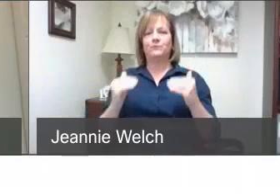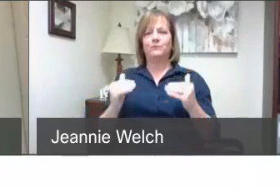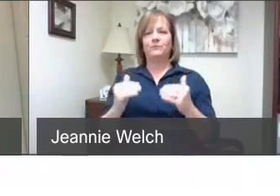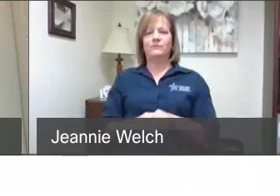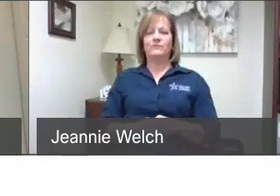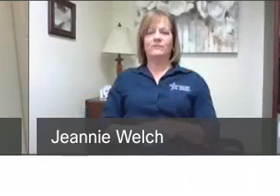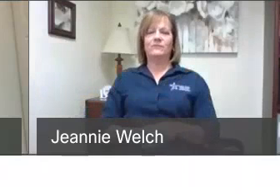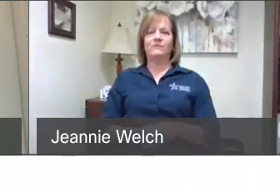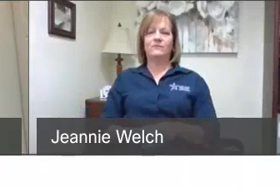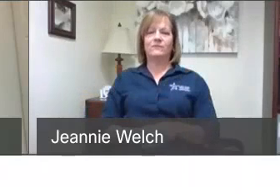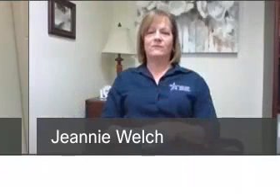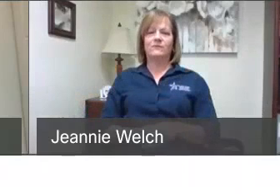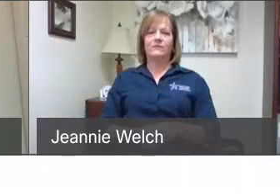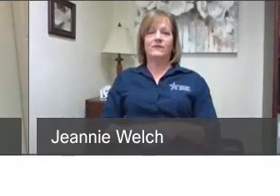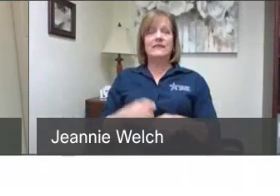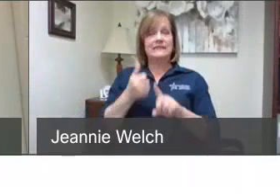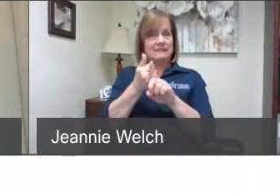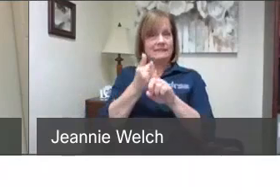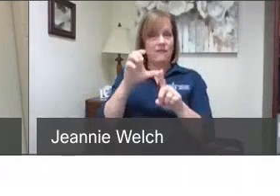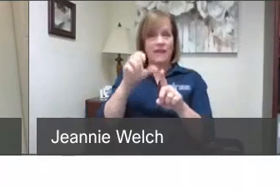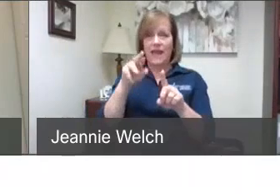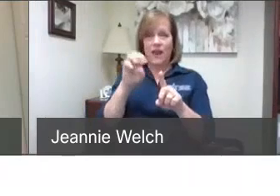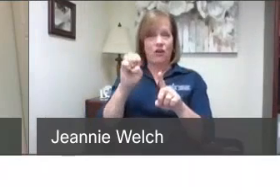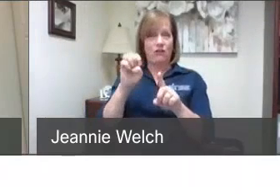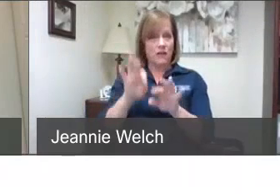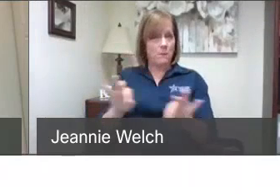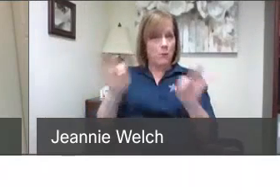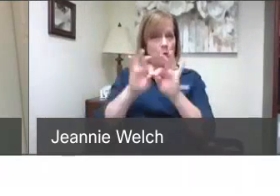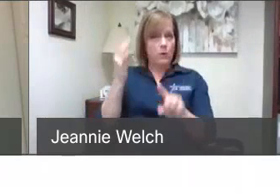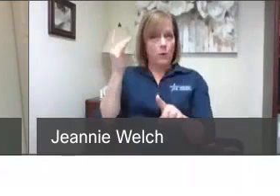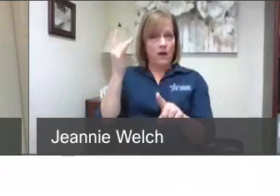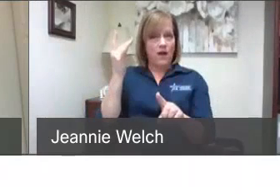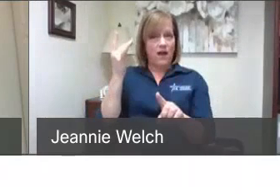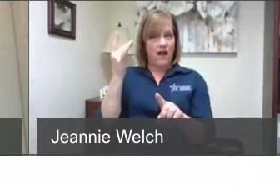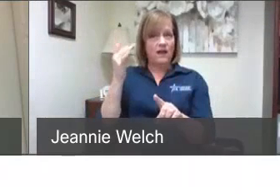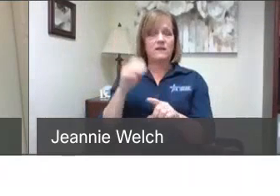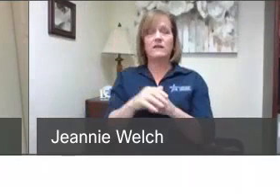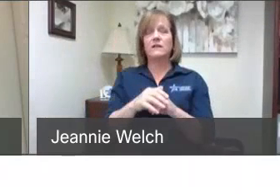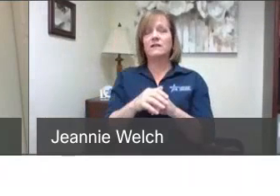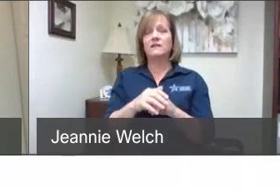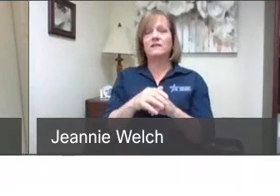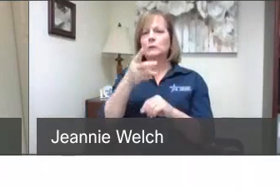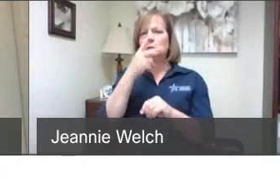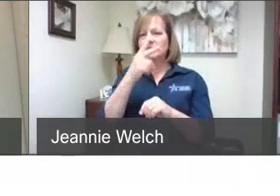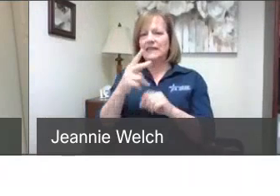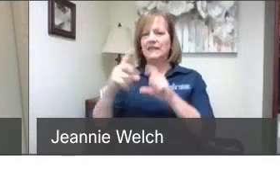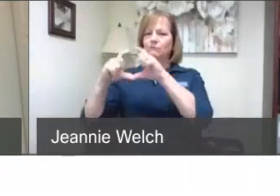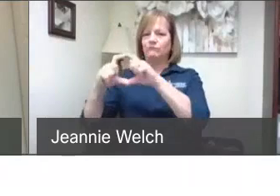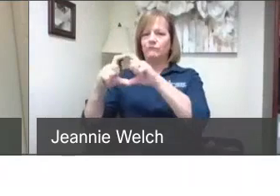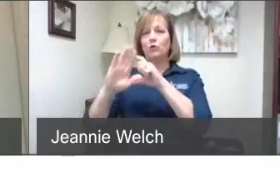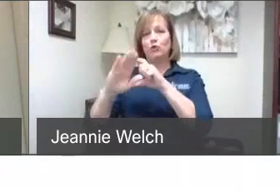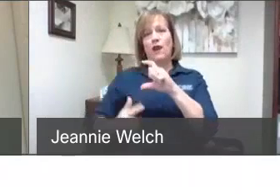So the importance of self-care. So at the left, we see your stressful life,